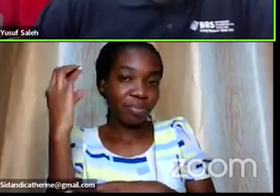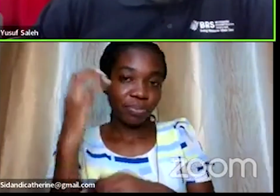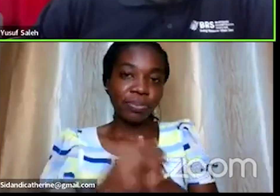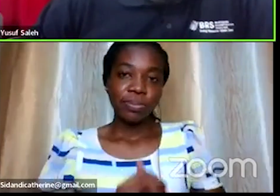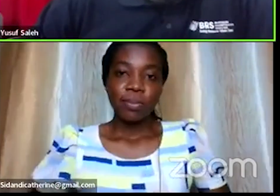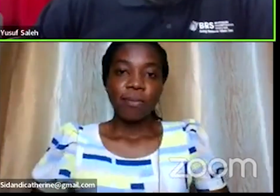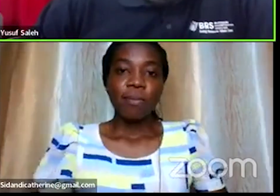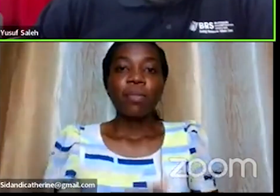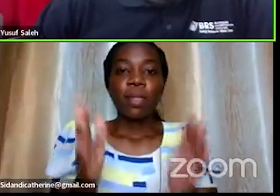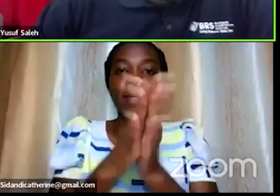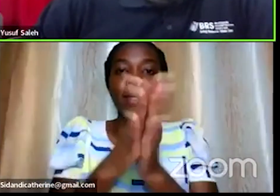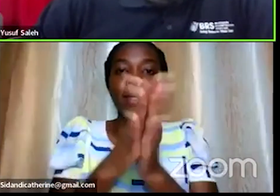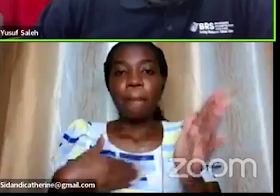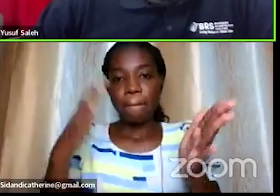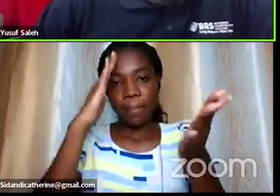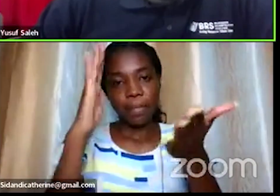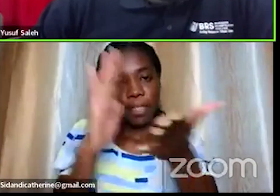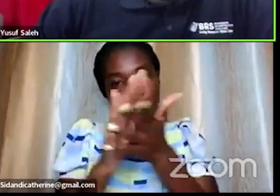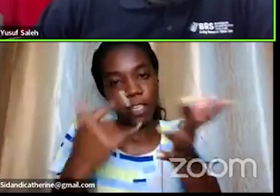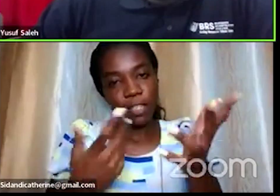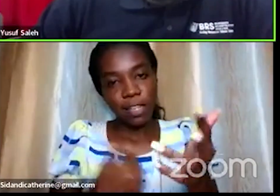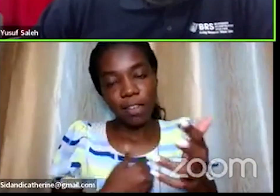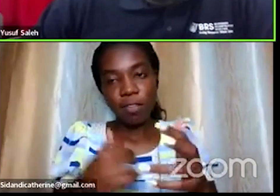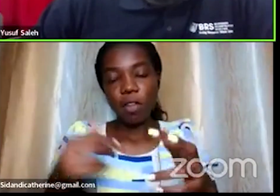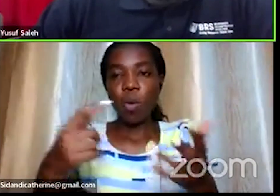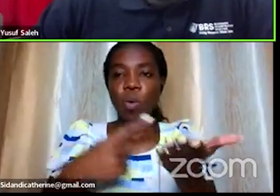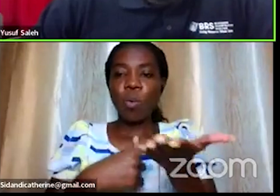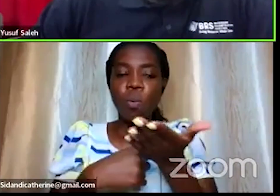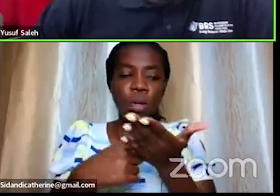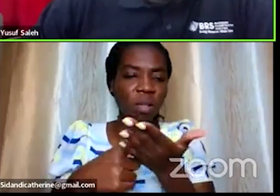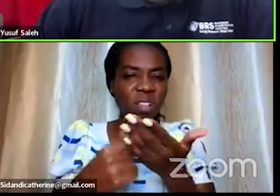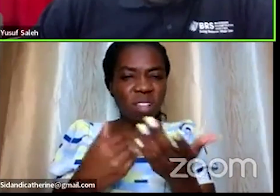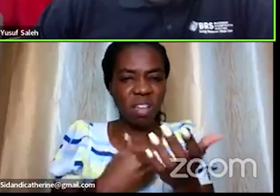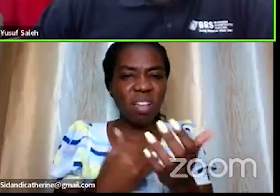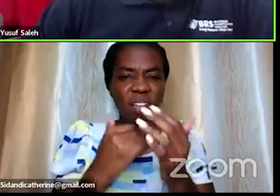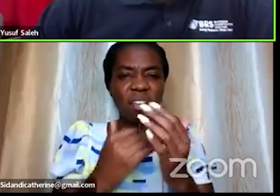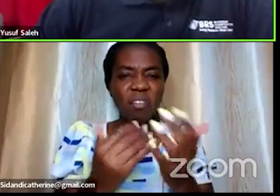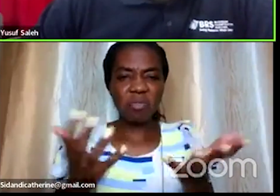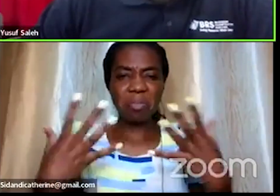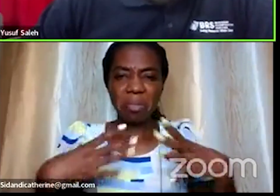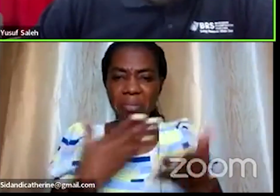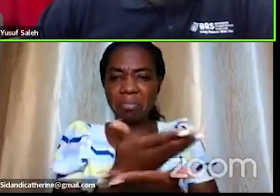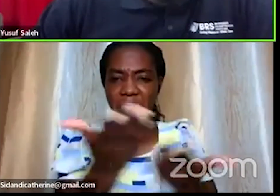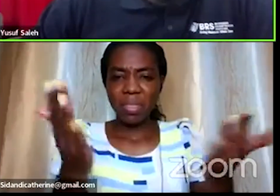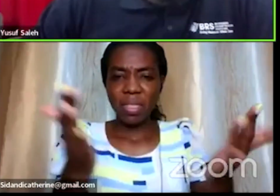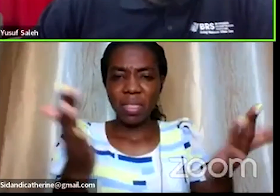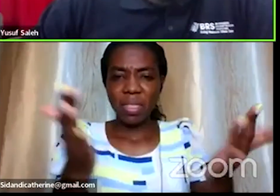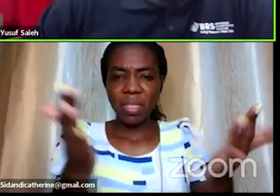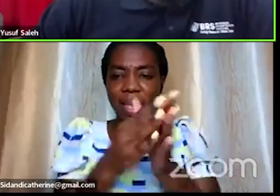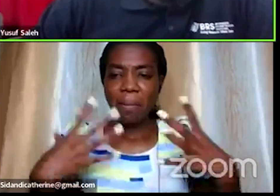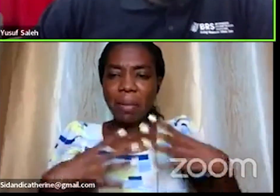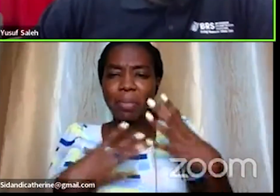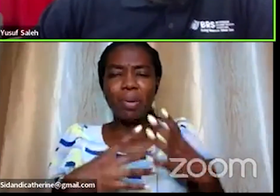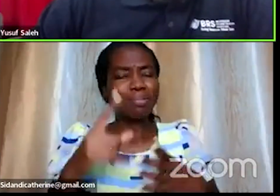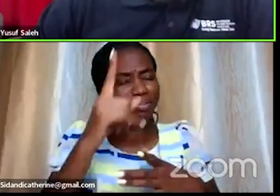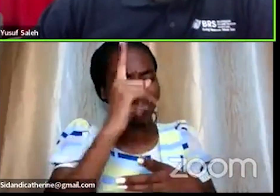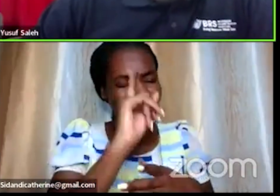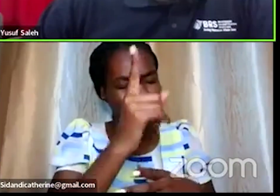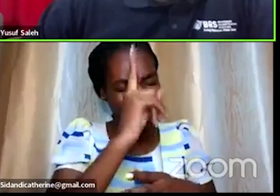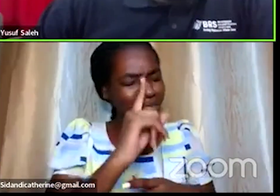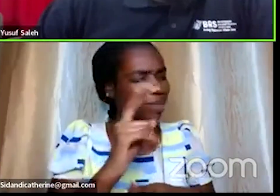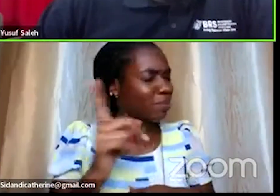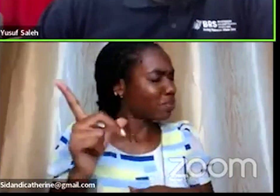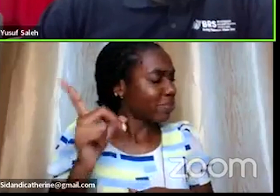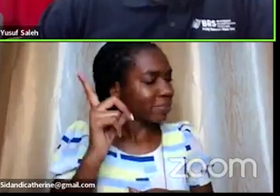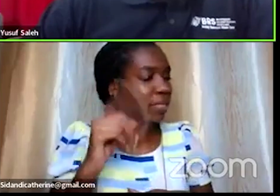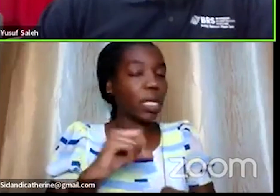I believe we have a mix of audience here, and everyone is keen to hear about the